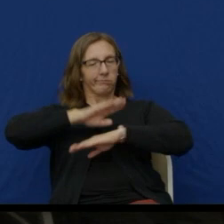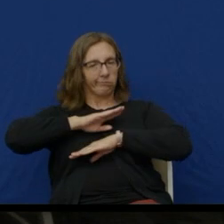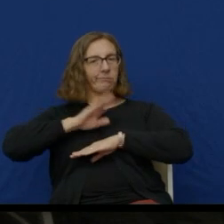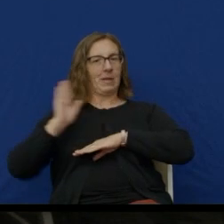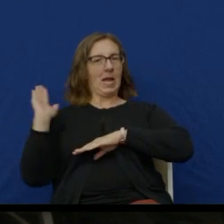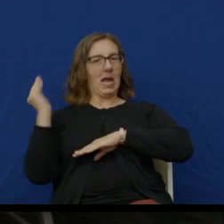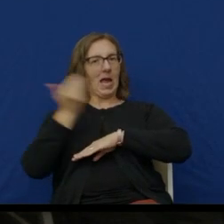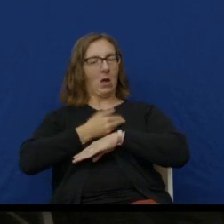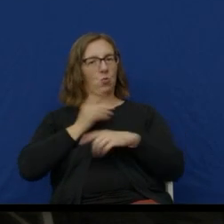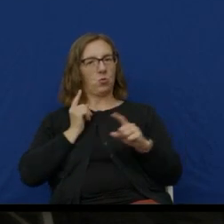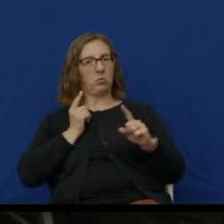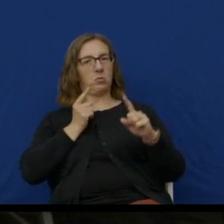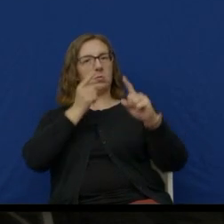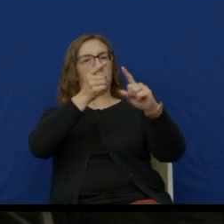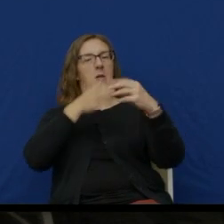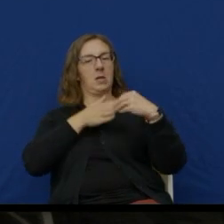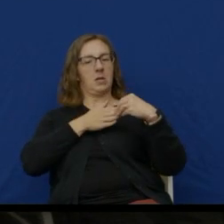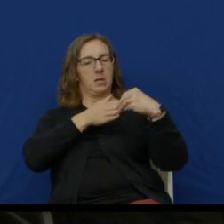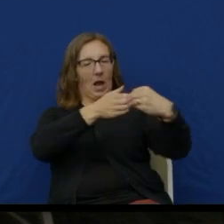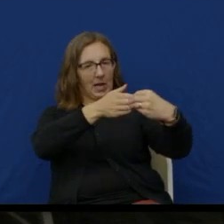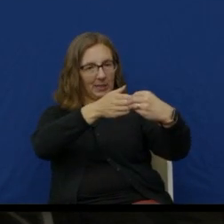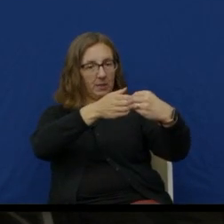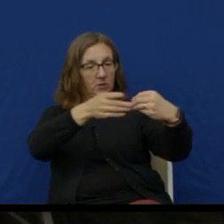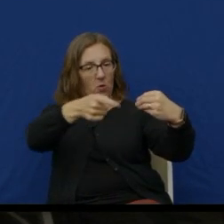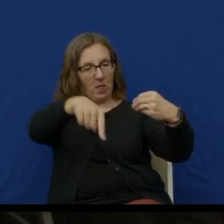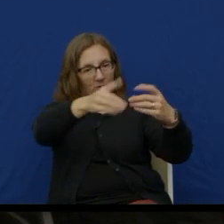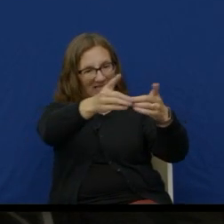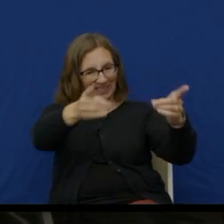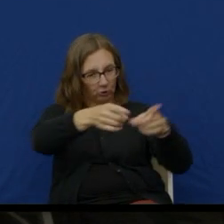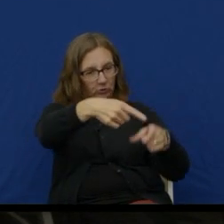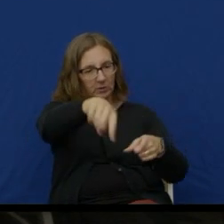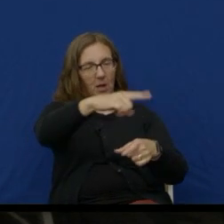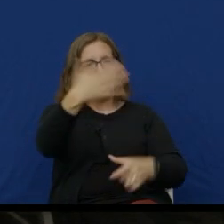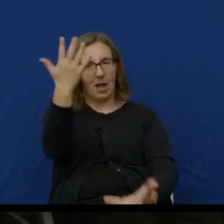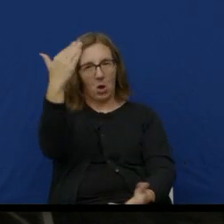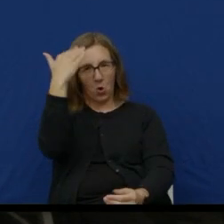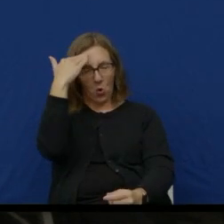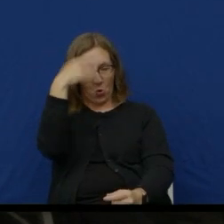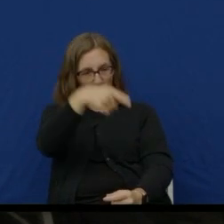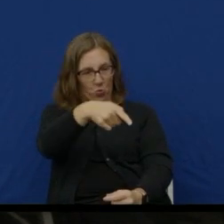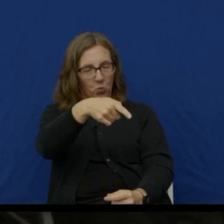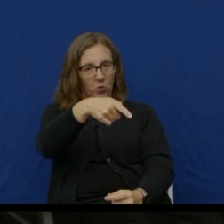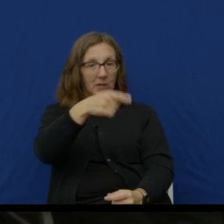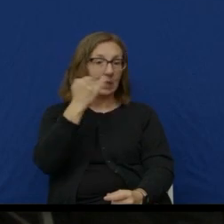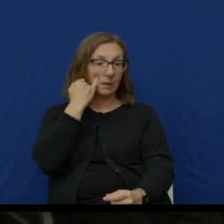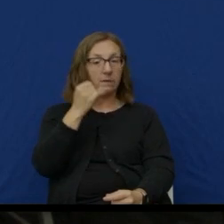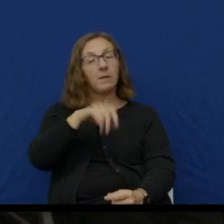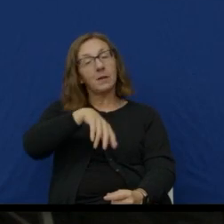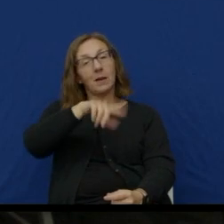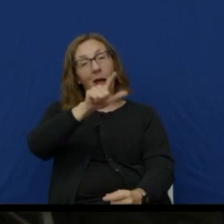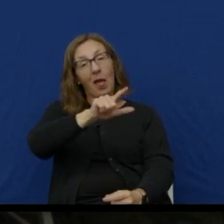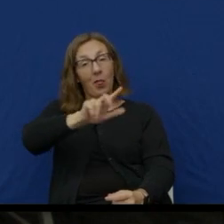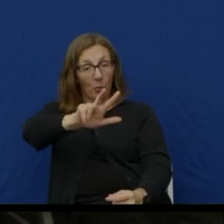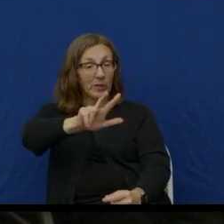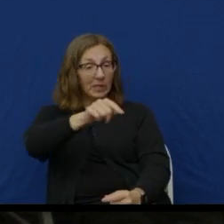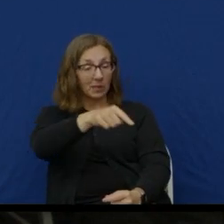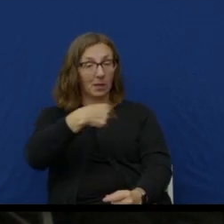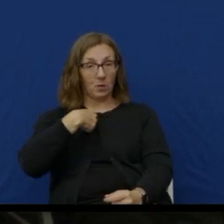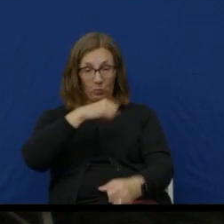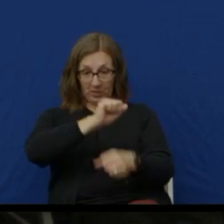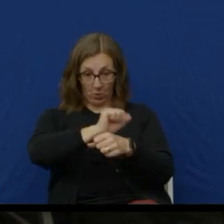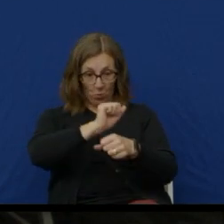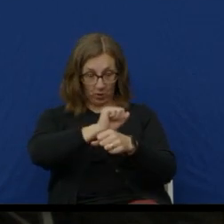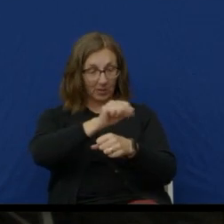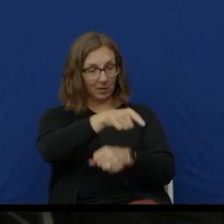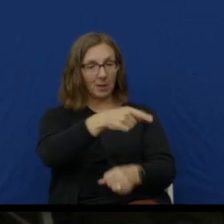roadmap to guide districts that they know that if they're those L3 districts that we're working, that's